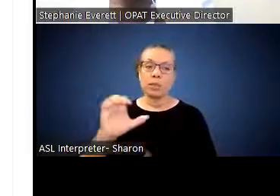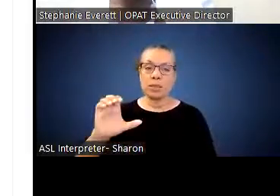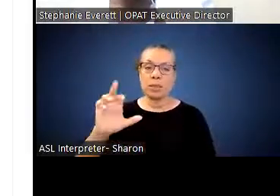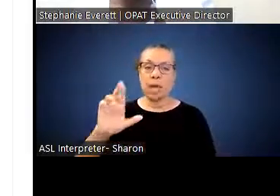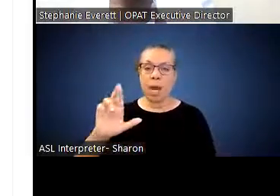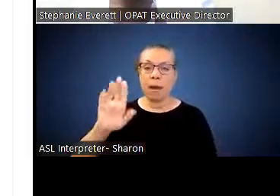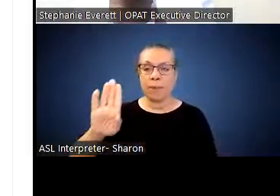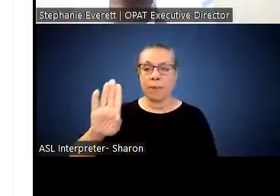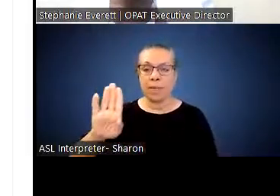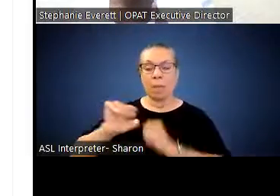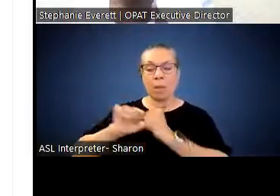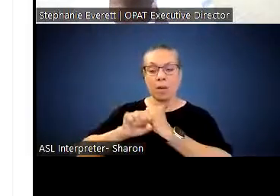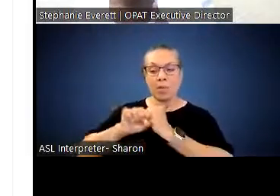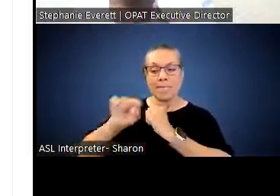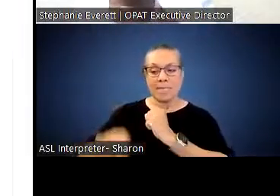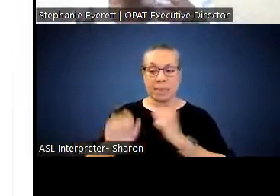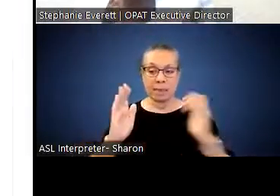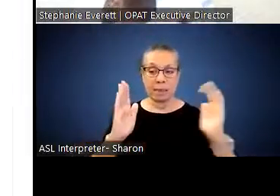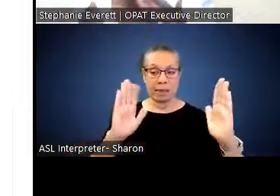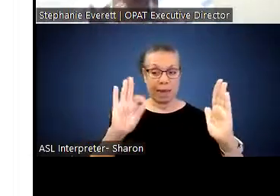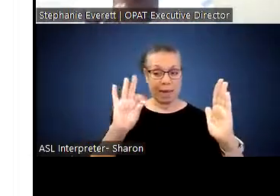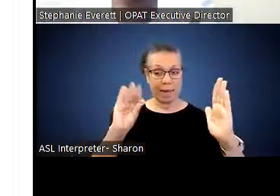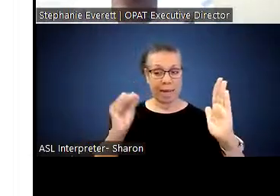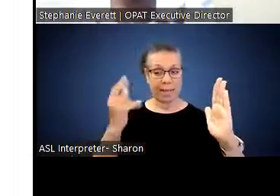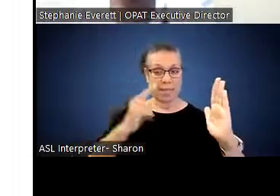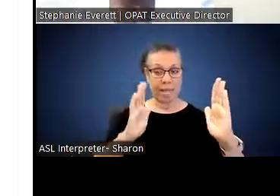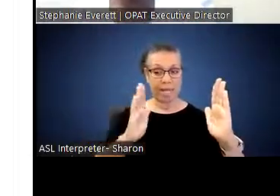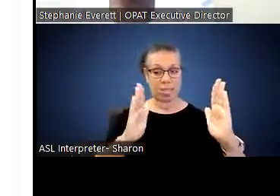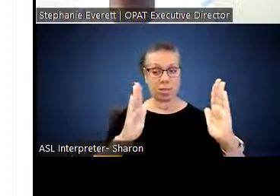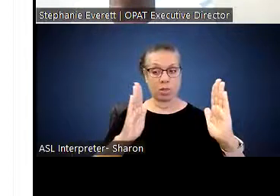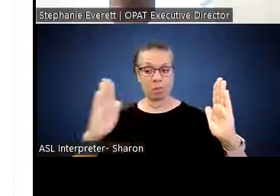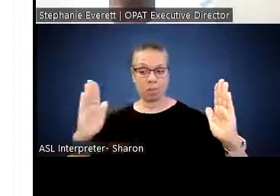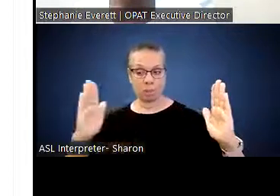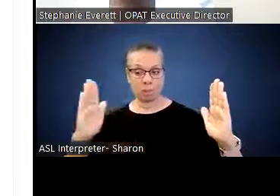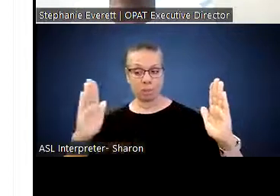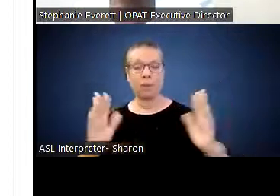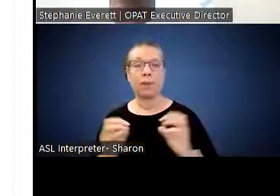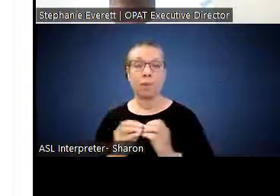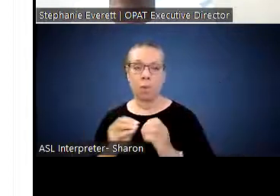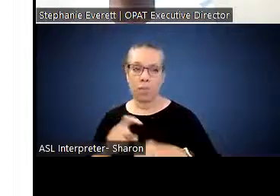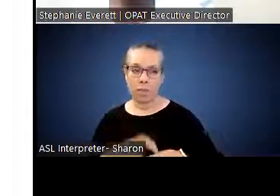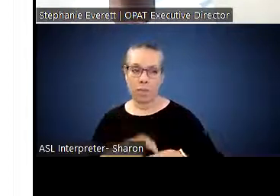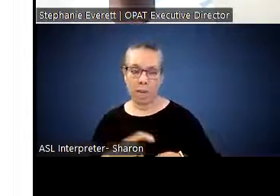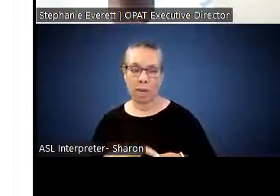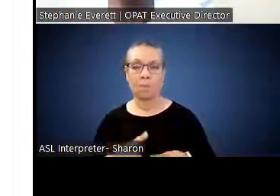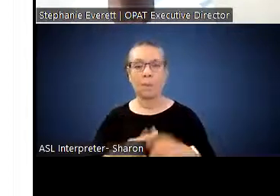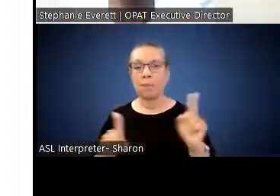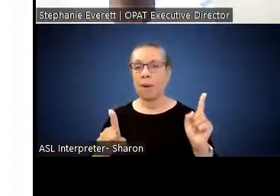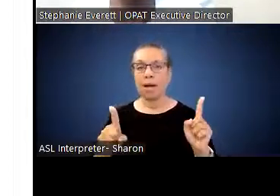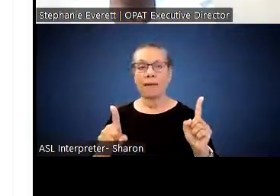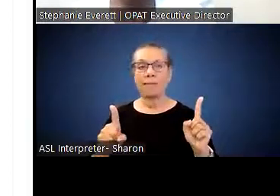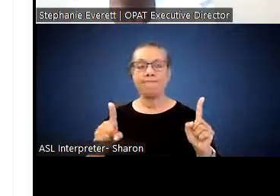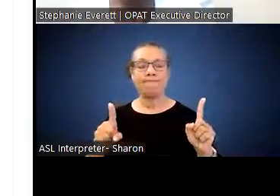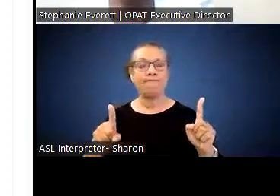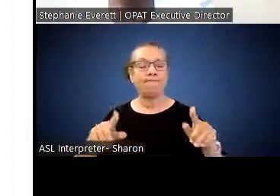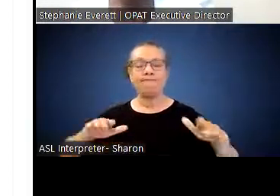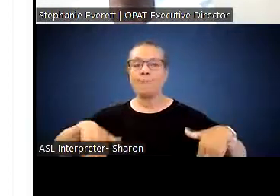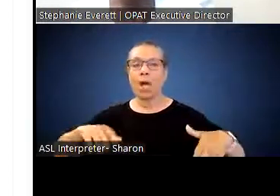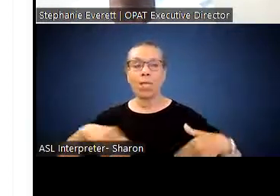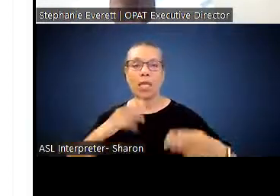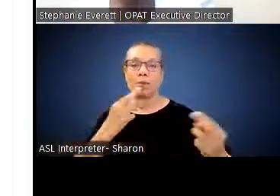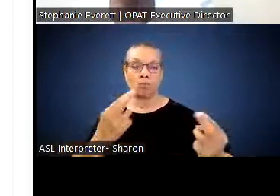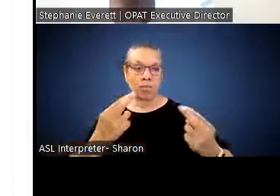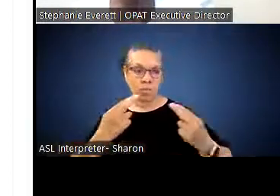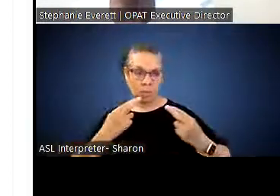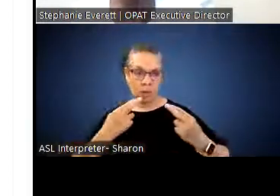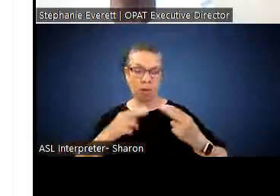that time and a Boston carve out, but we have not gotten anything back from them, but they